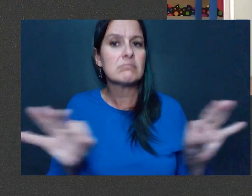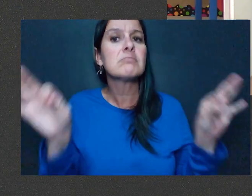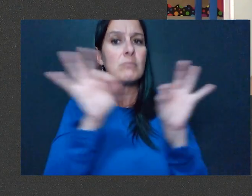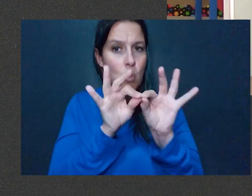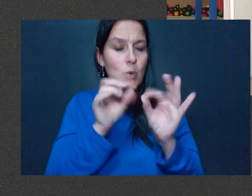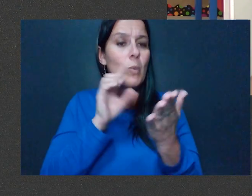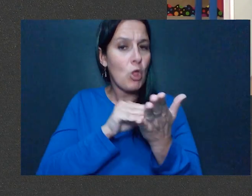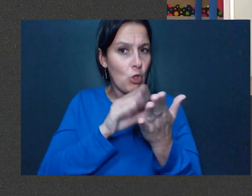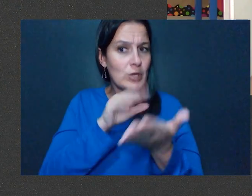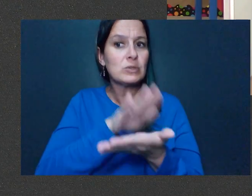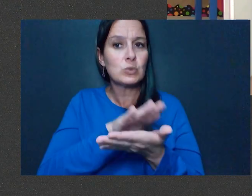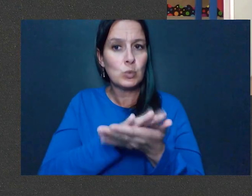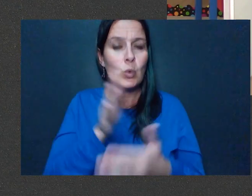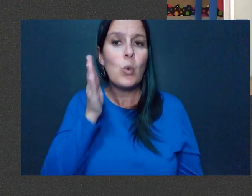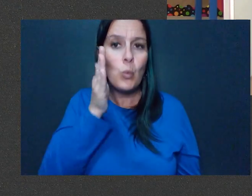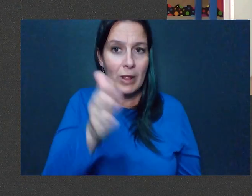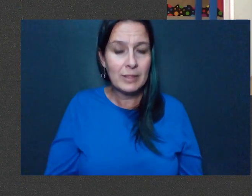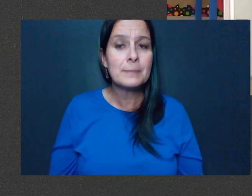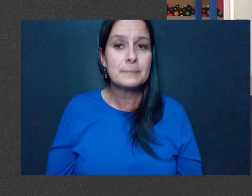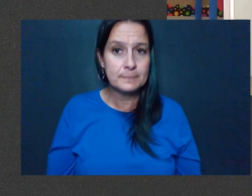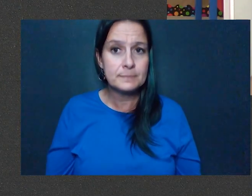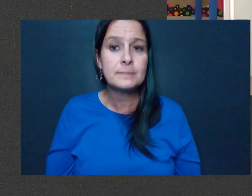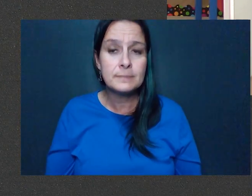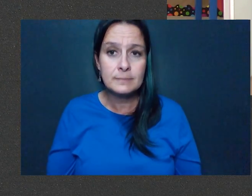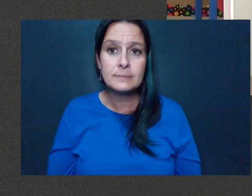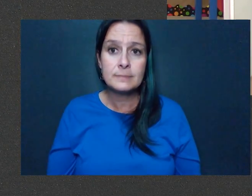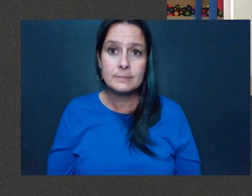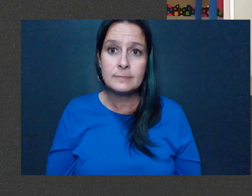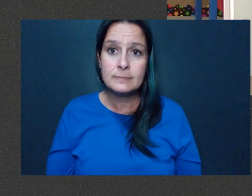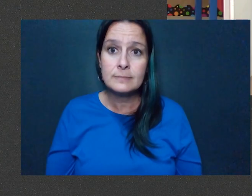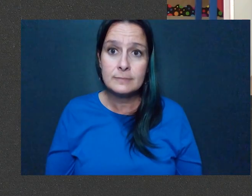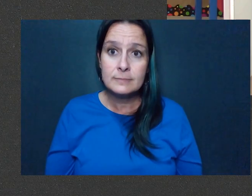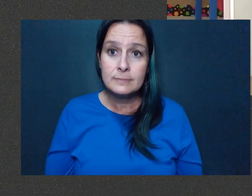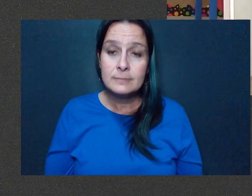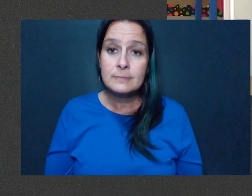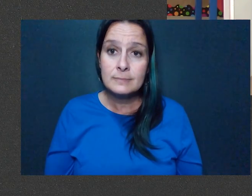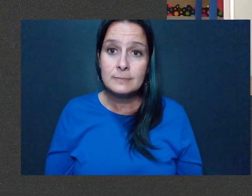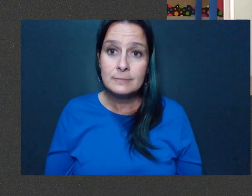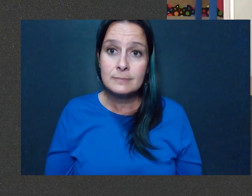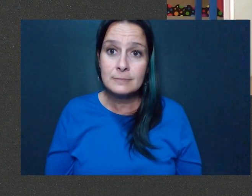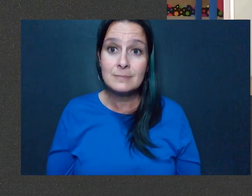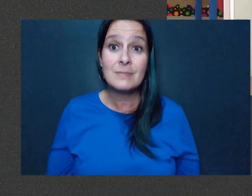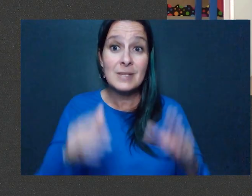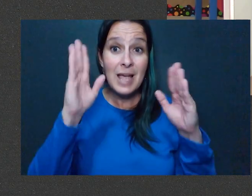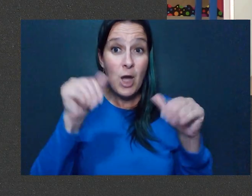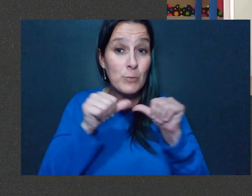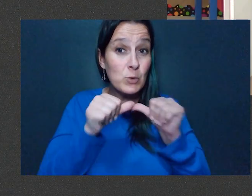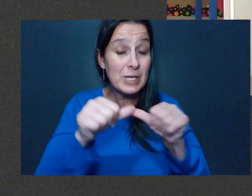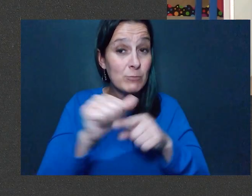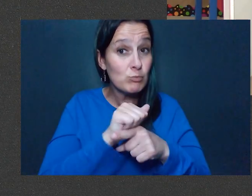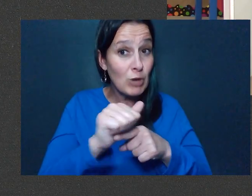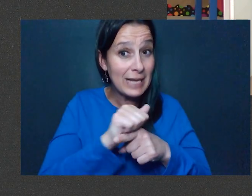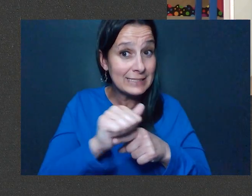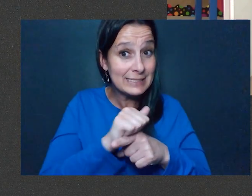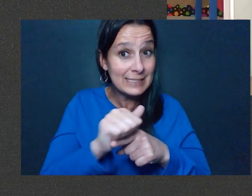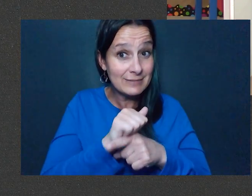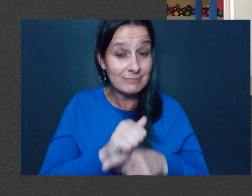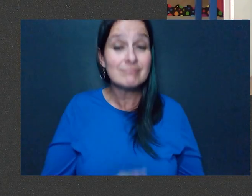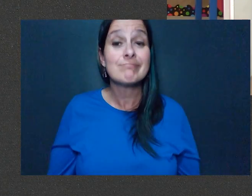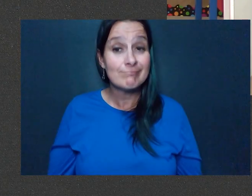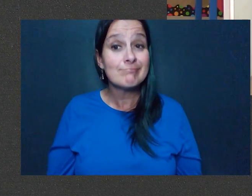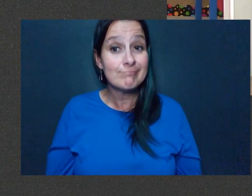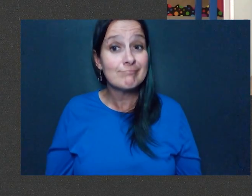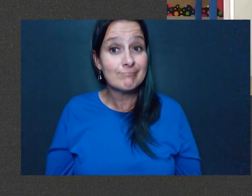will learn in school. It's important things that you will learn. And I hope that you keep practicing those, don't you?